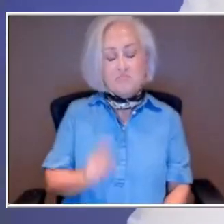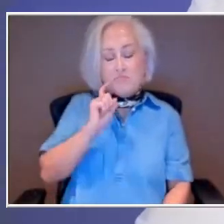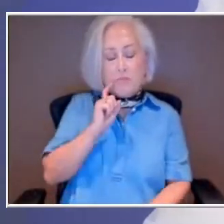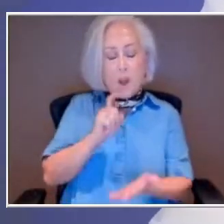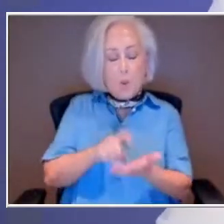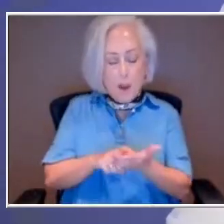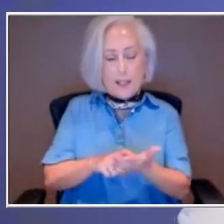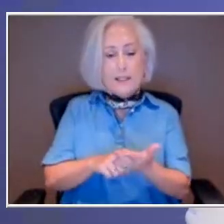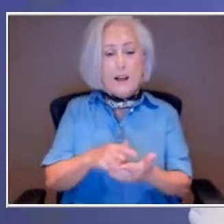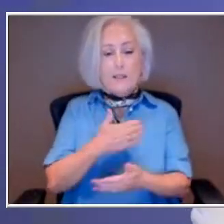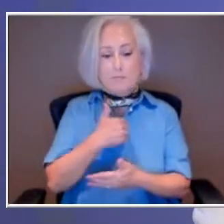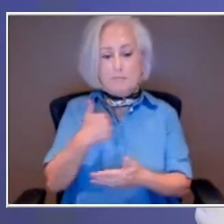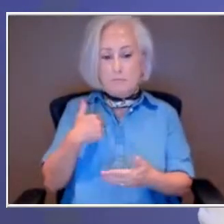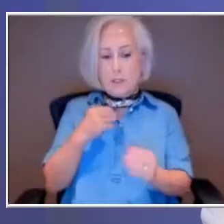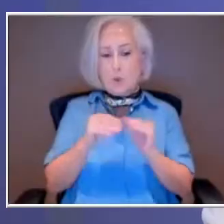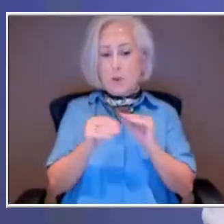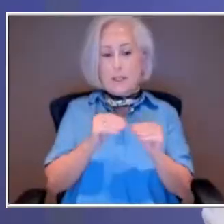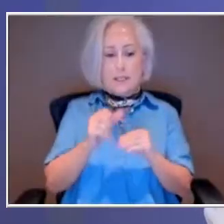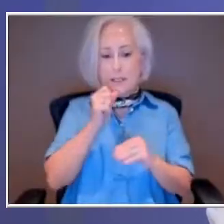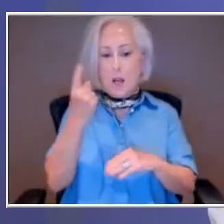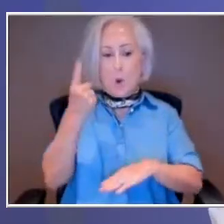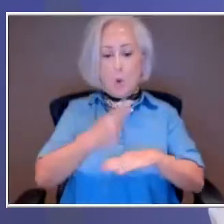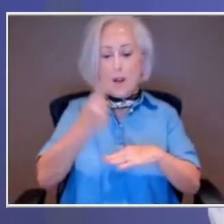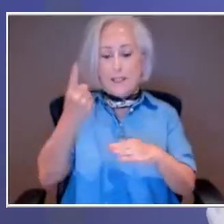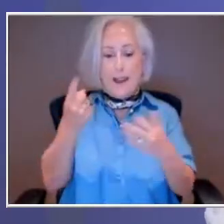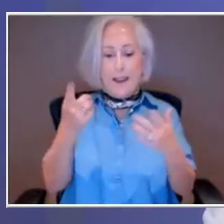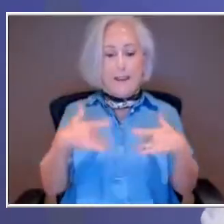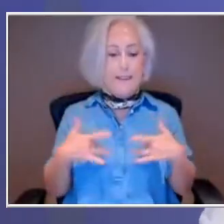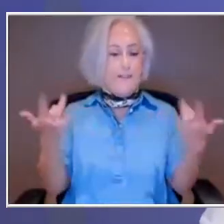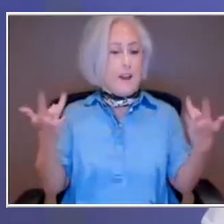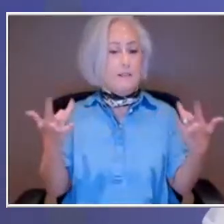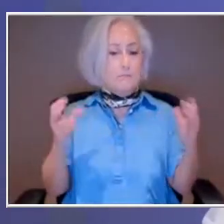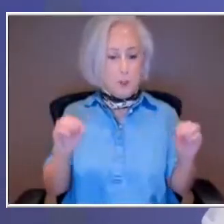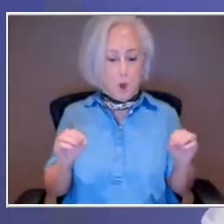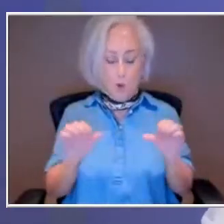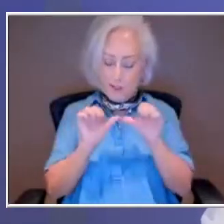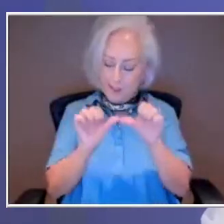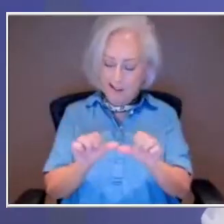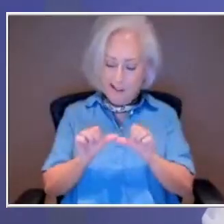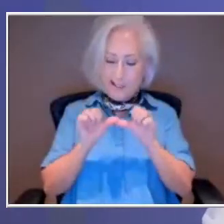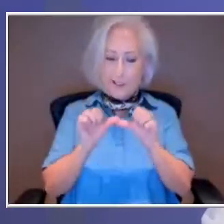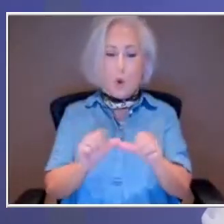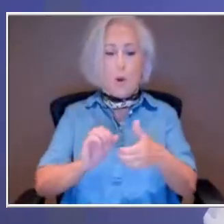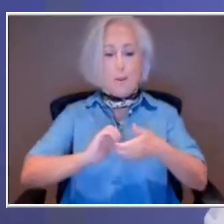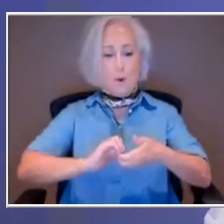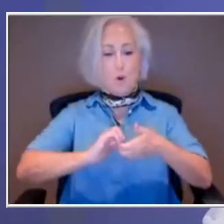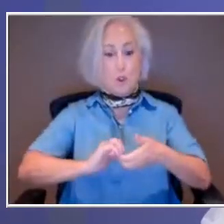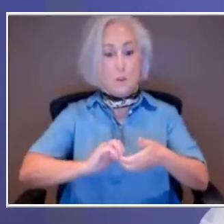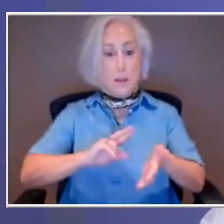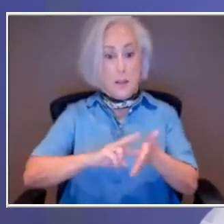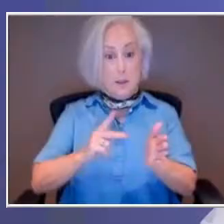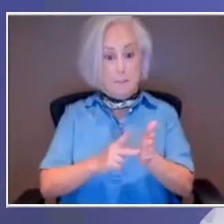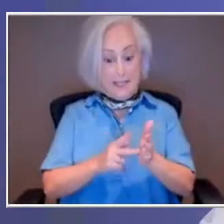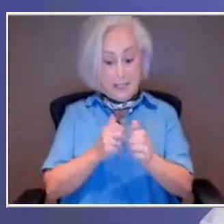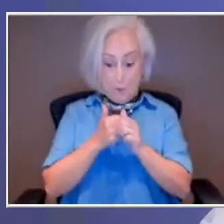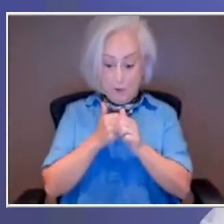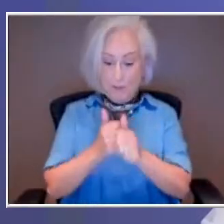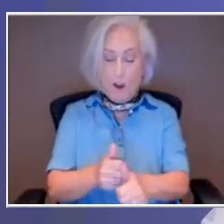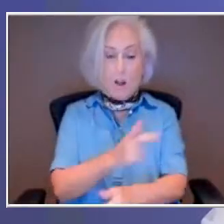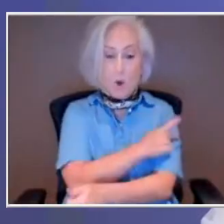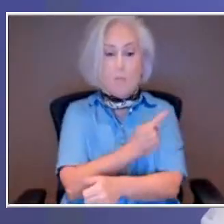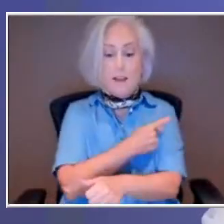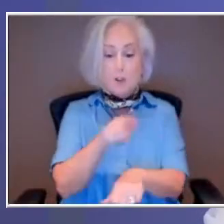reconstruction is not just simply a one-day event. It's an ongoing partnership, and so we follow patients long term, for